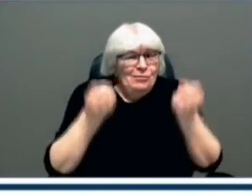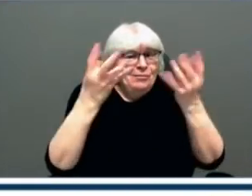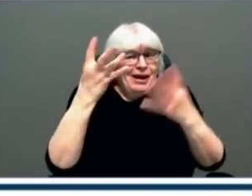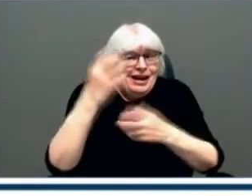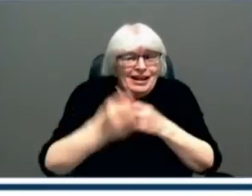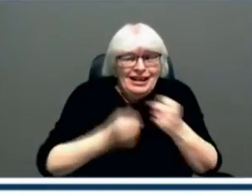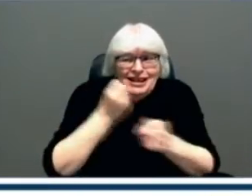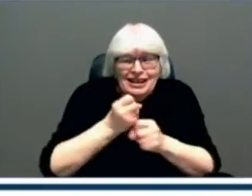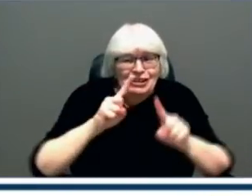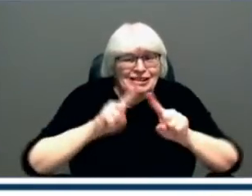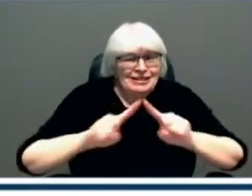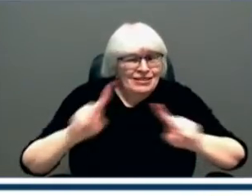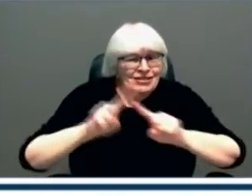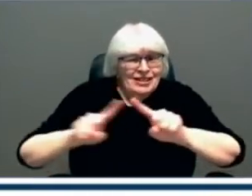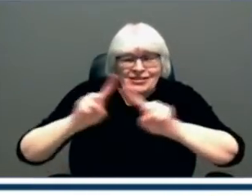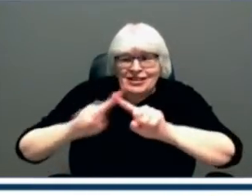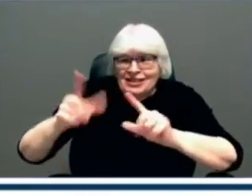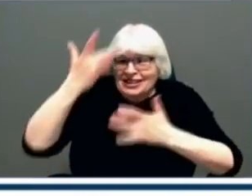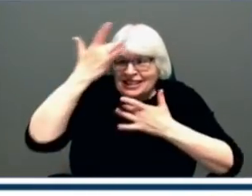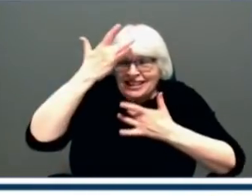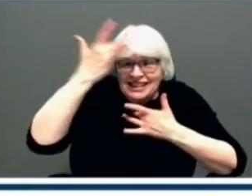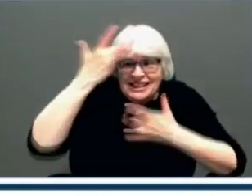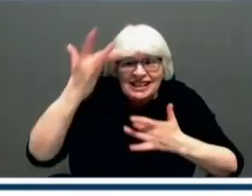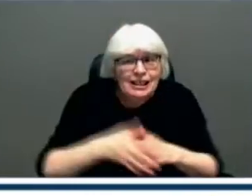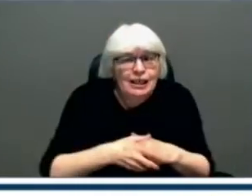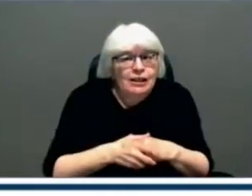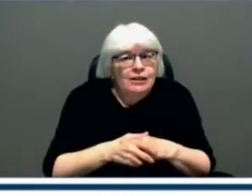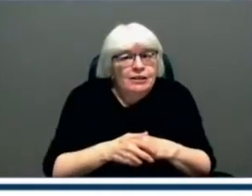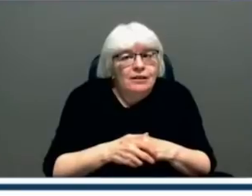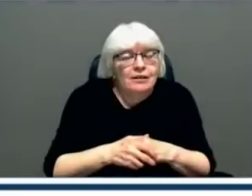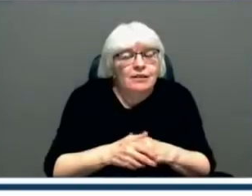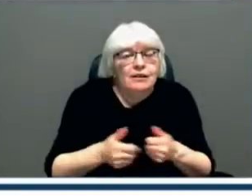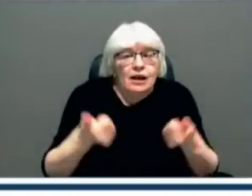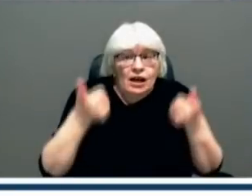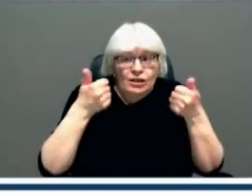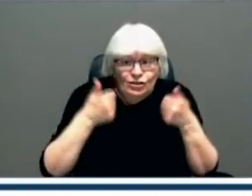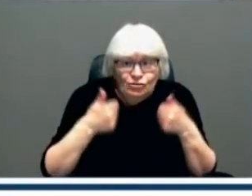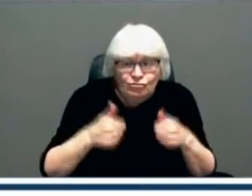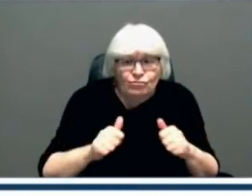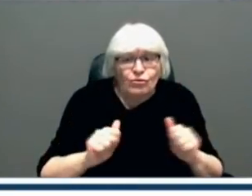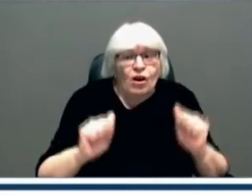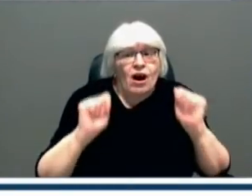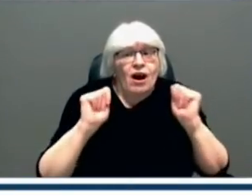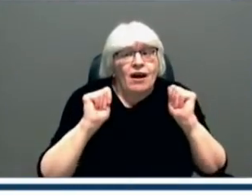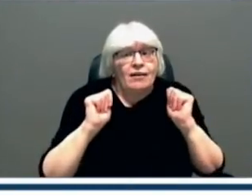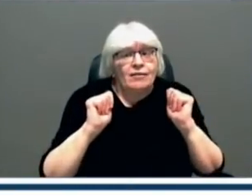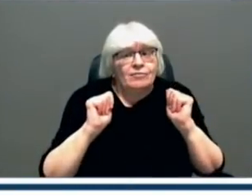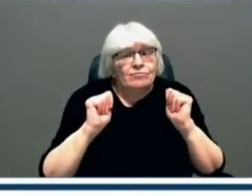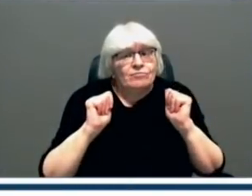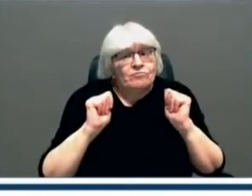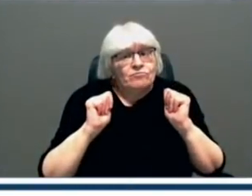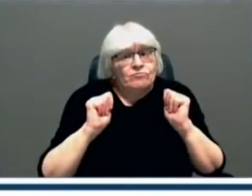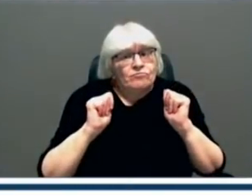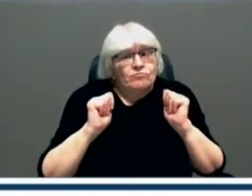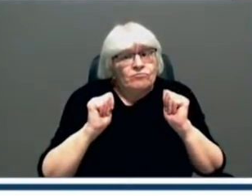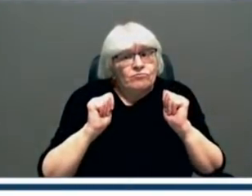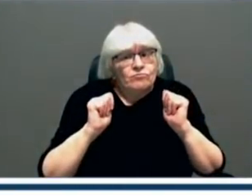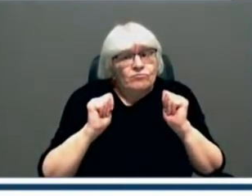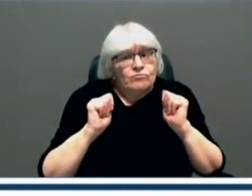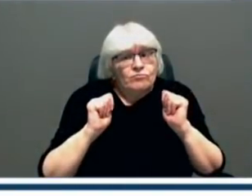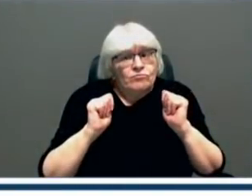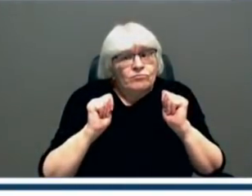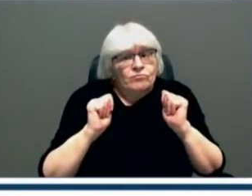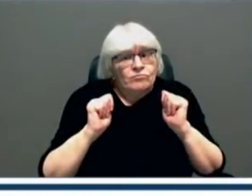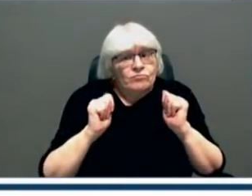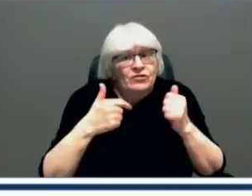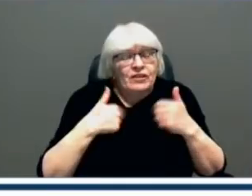The job of the Chief MOH is to consider and prioritize the public's health. It's a job that I take very